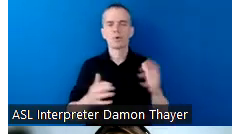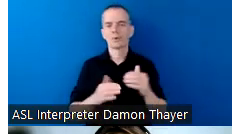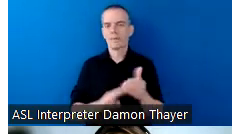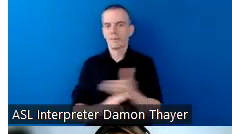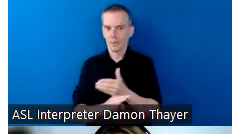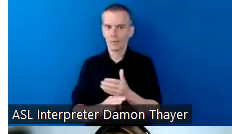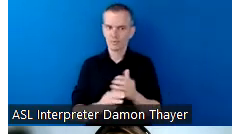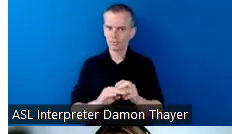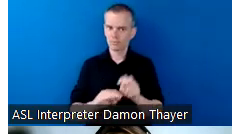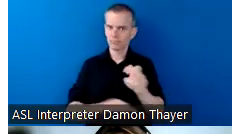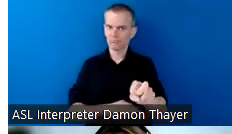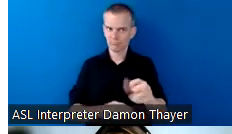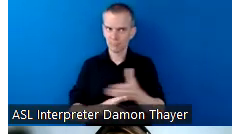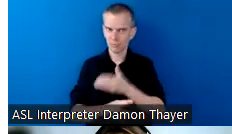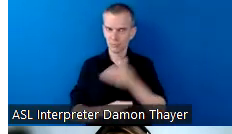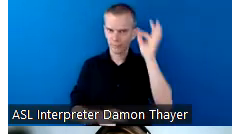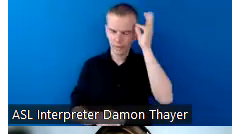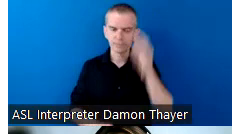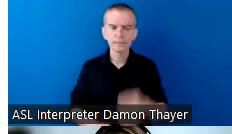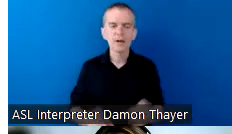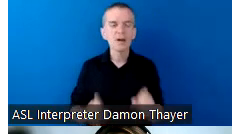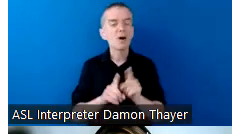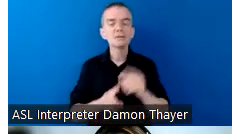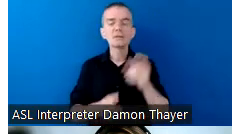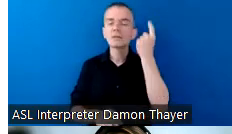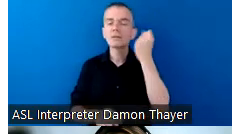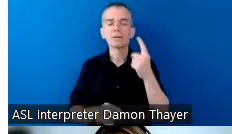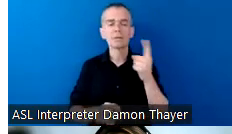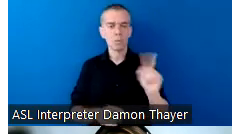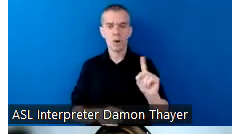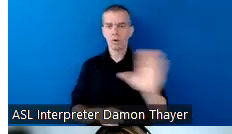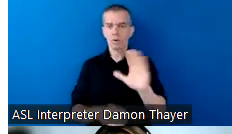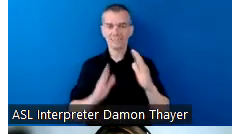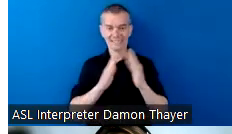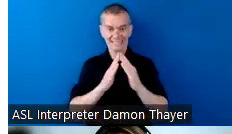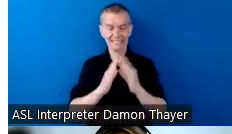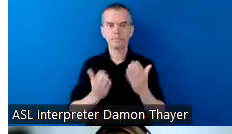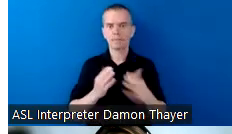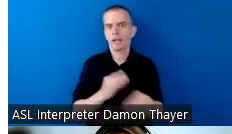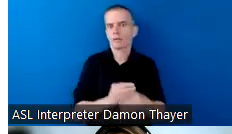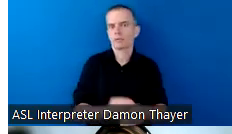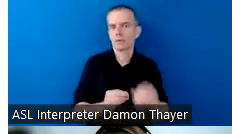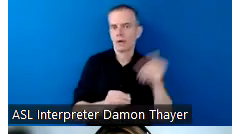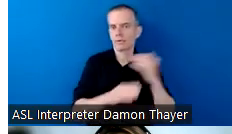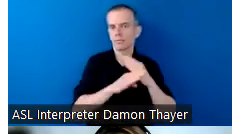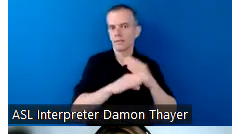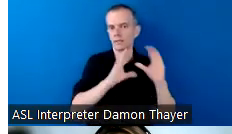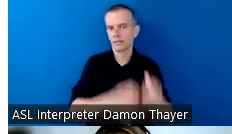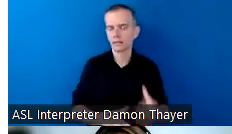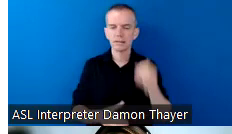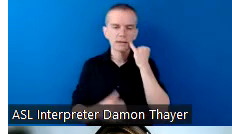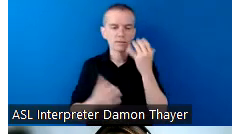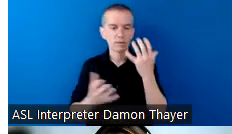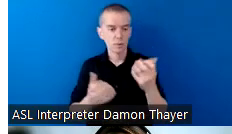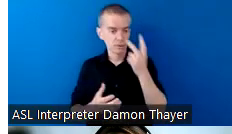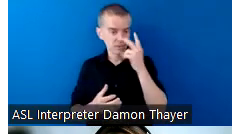important to note that depending on what city you're in, there could be additional protected classes. If you want to learn more about those, you can go to fhco.org and just